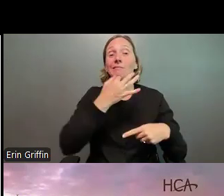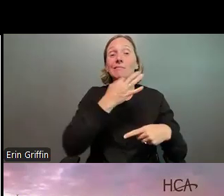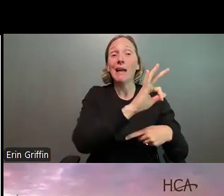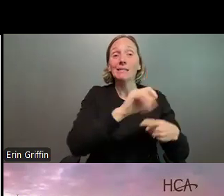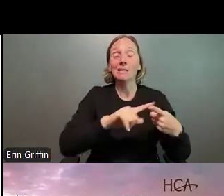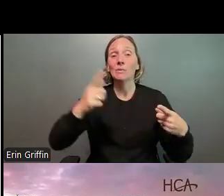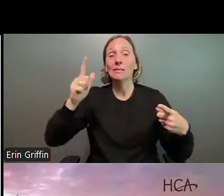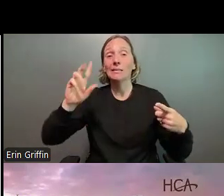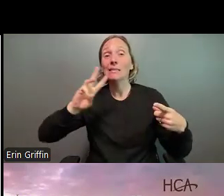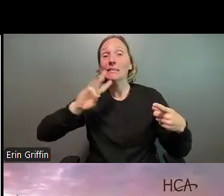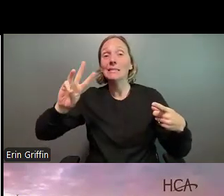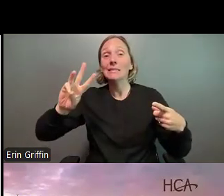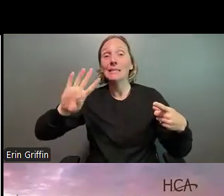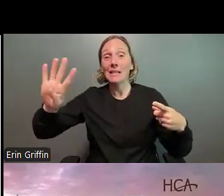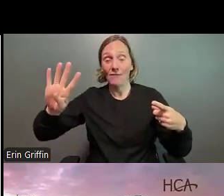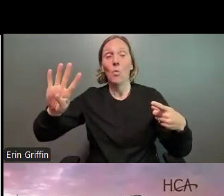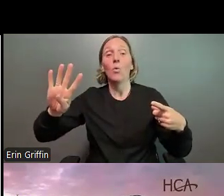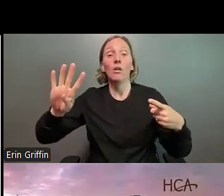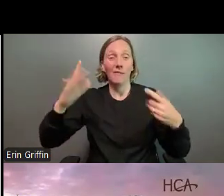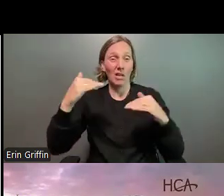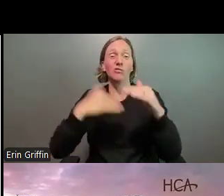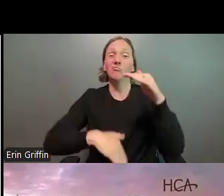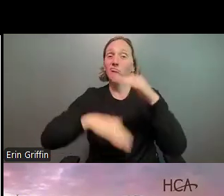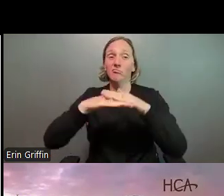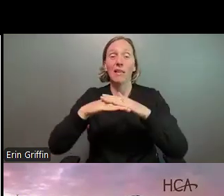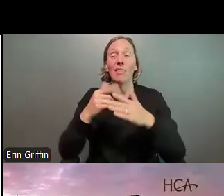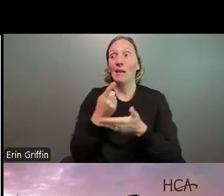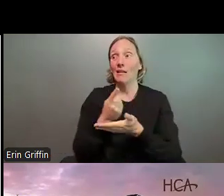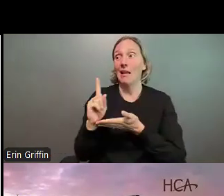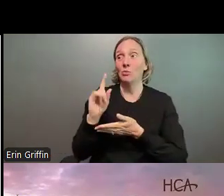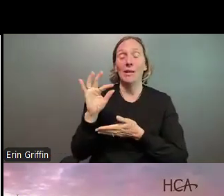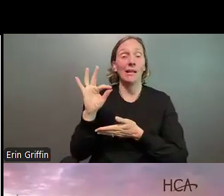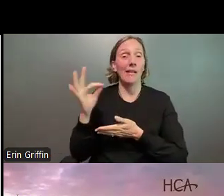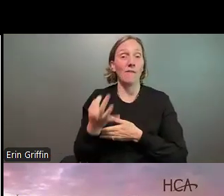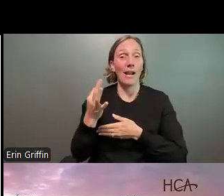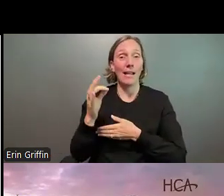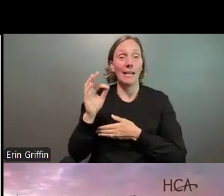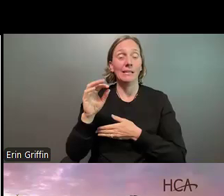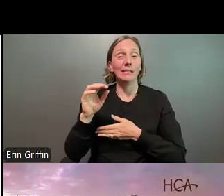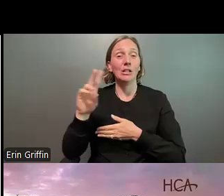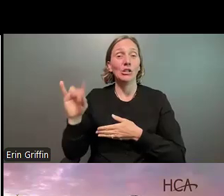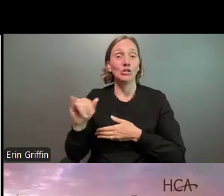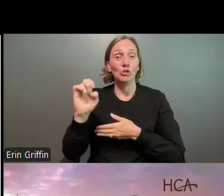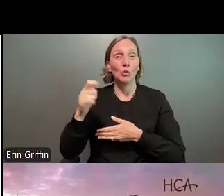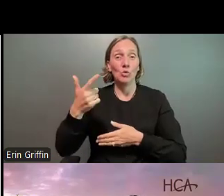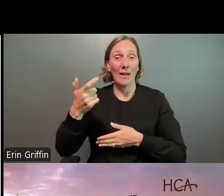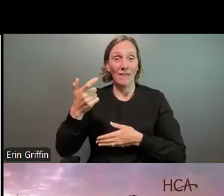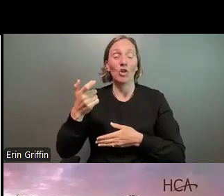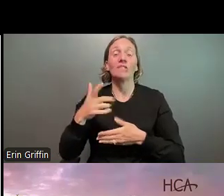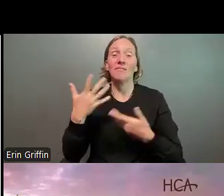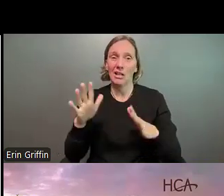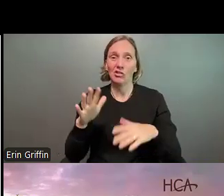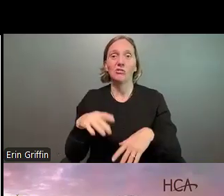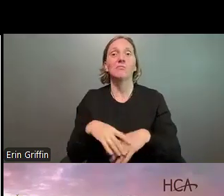of 4:30 on Friday, June 21st. We do have a limit for enrollment for those